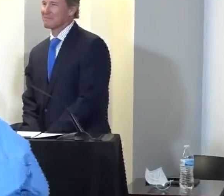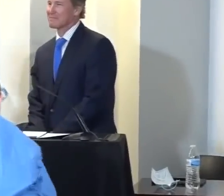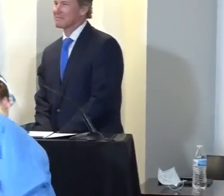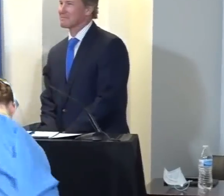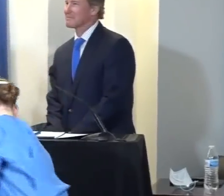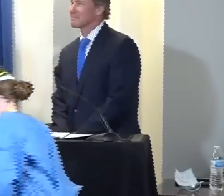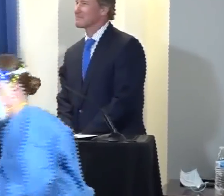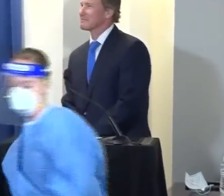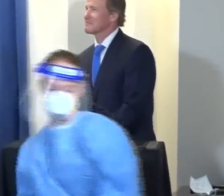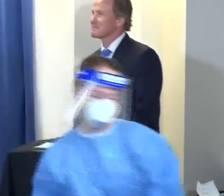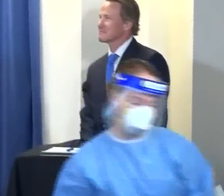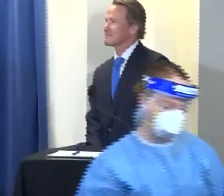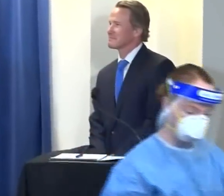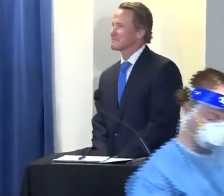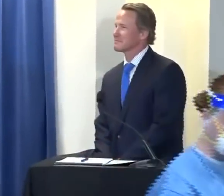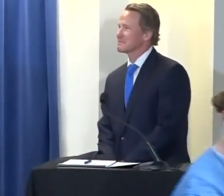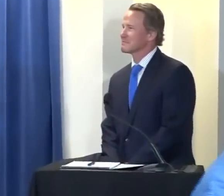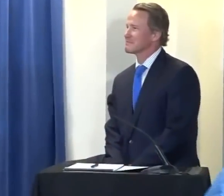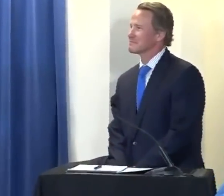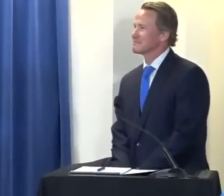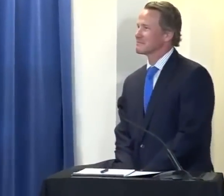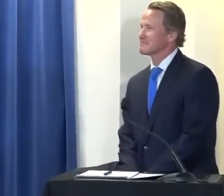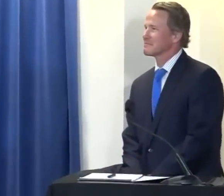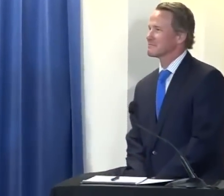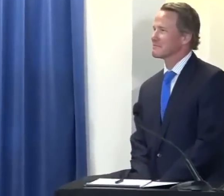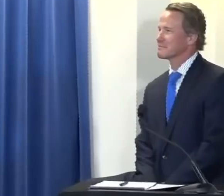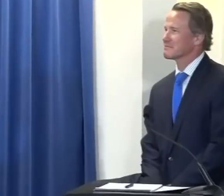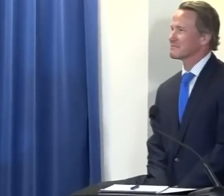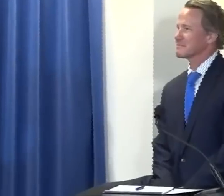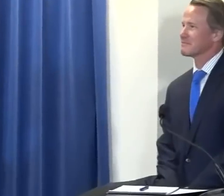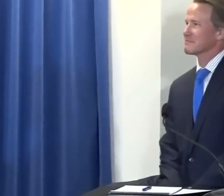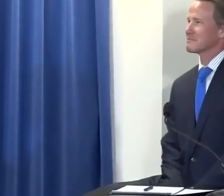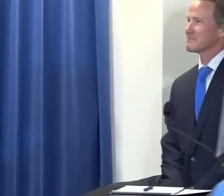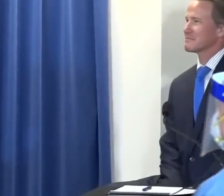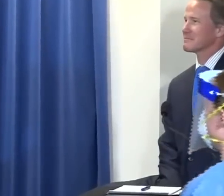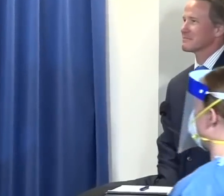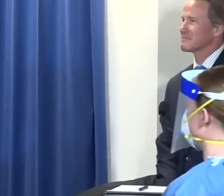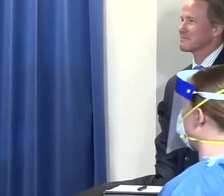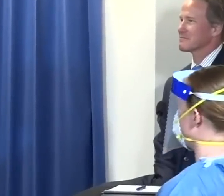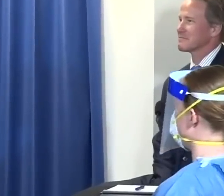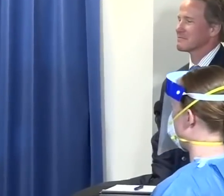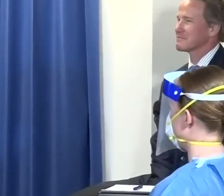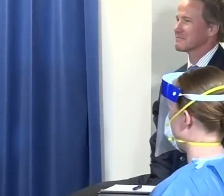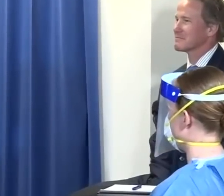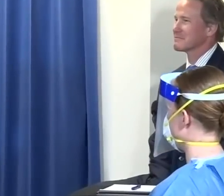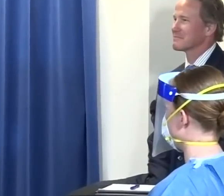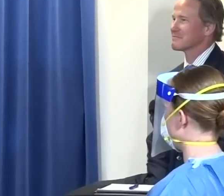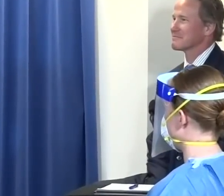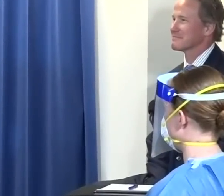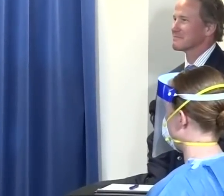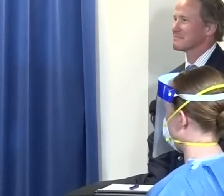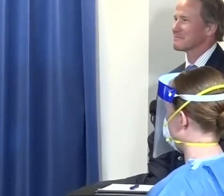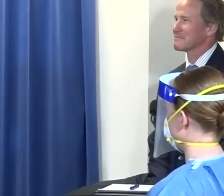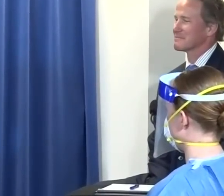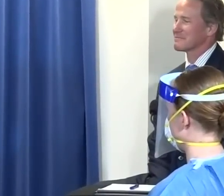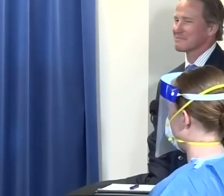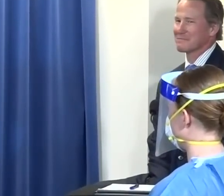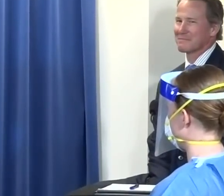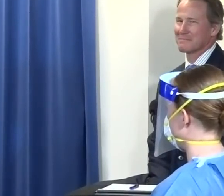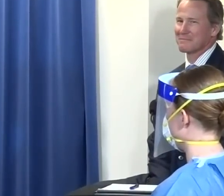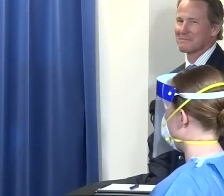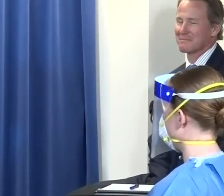All right, Mrs. DeWine, you ready? 10 seconds on each side.